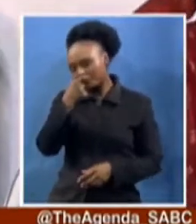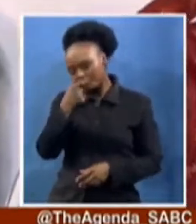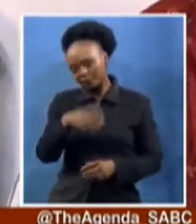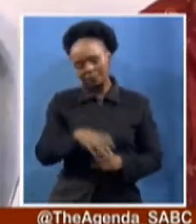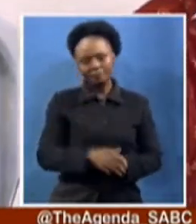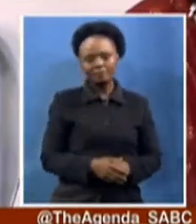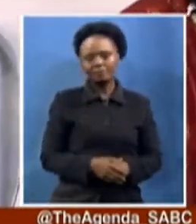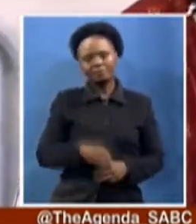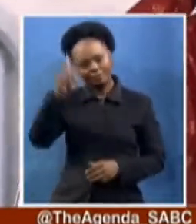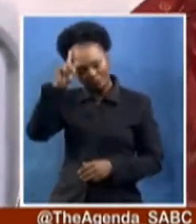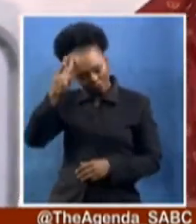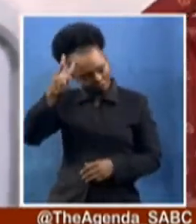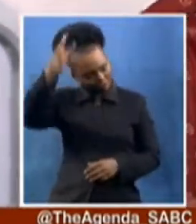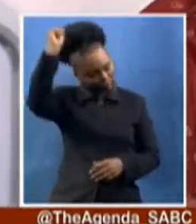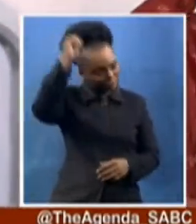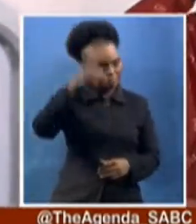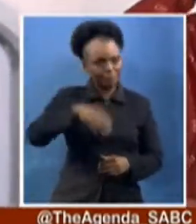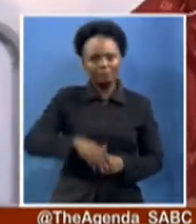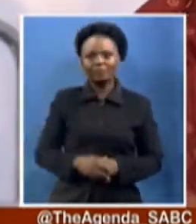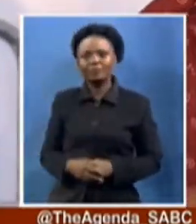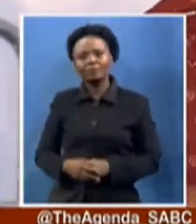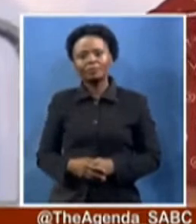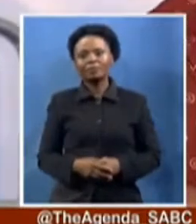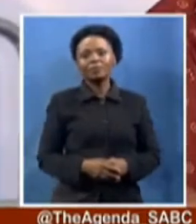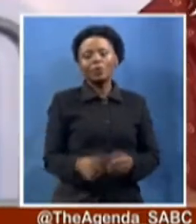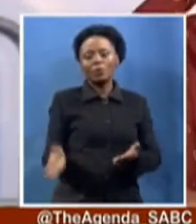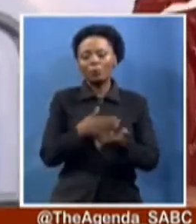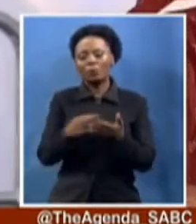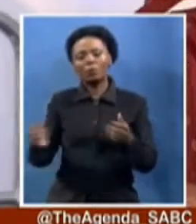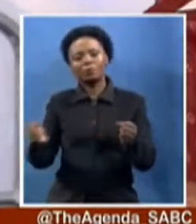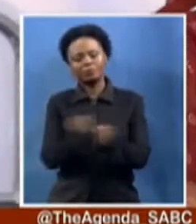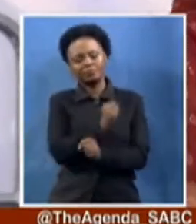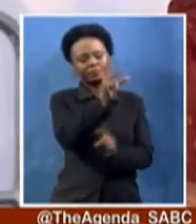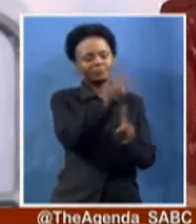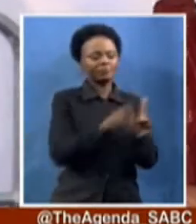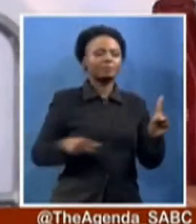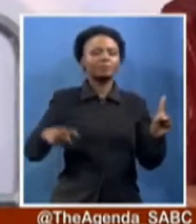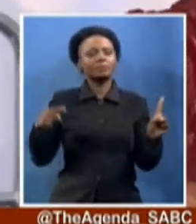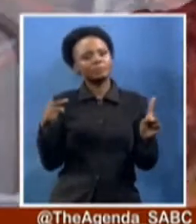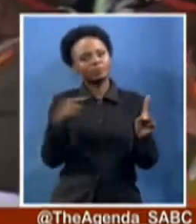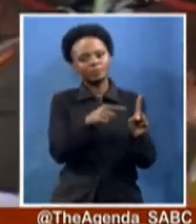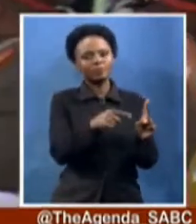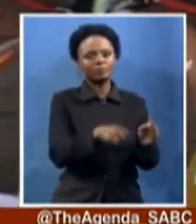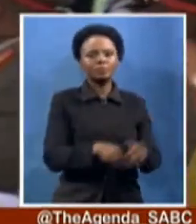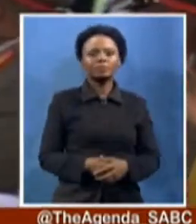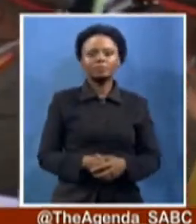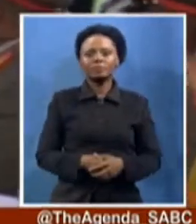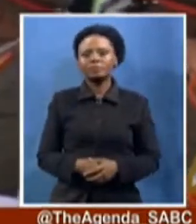Matamela. Hauna yatswana liyena. Matamela,